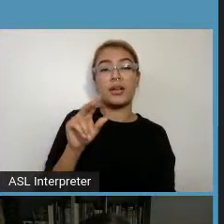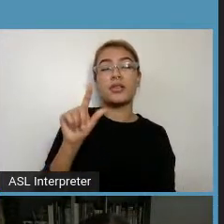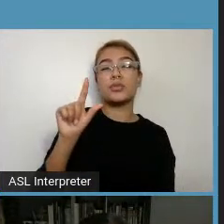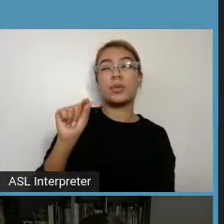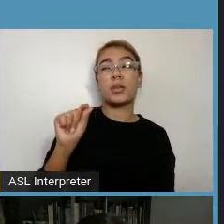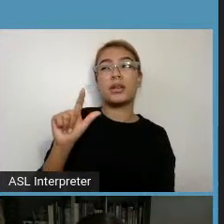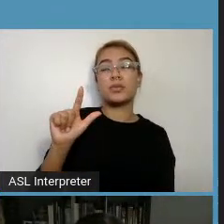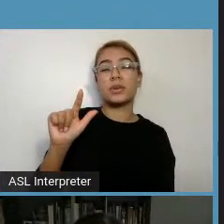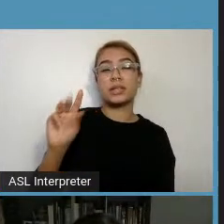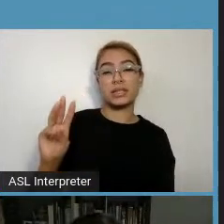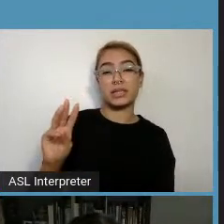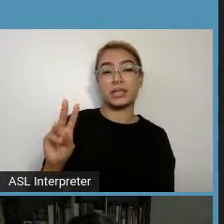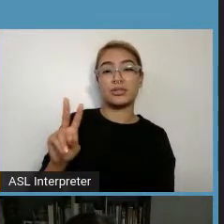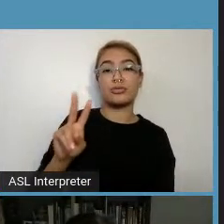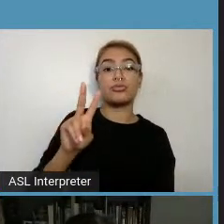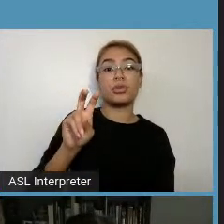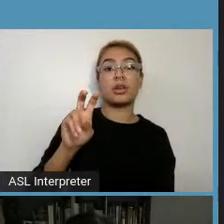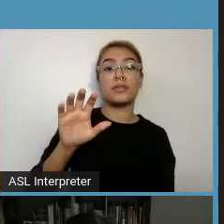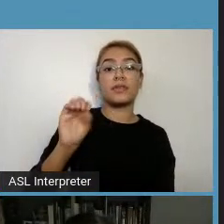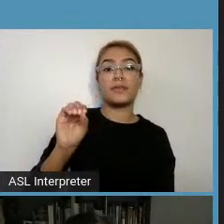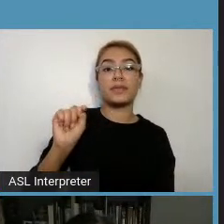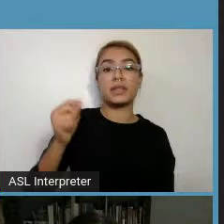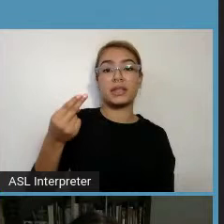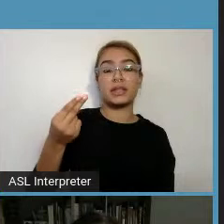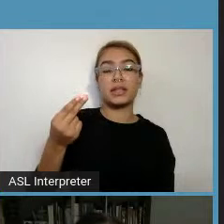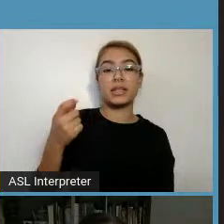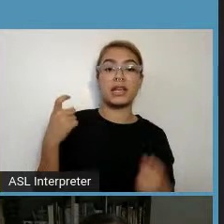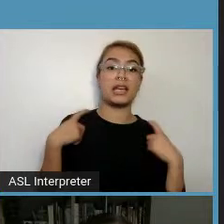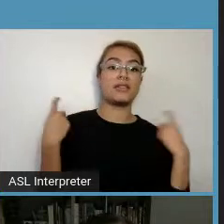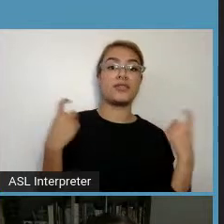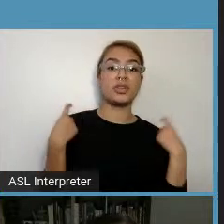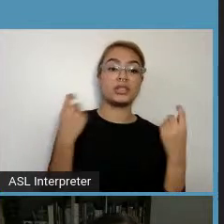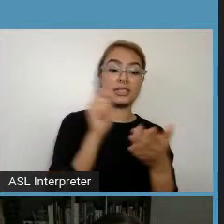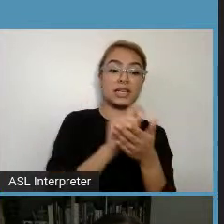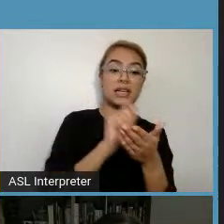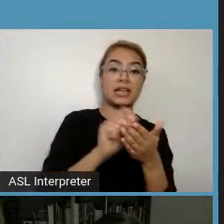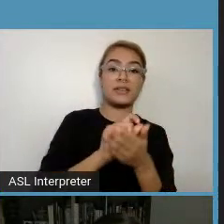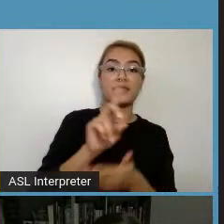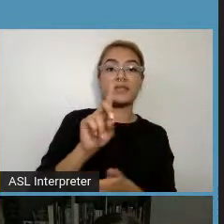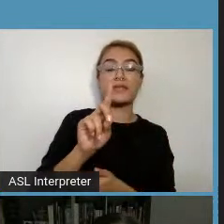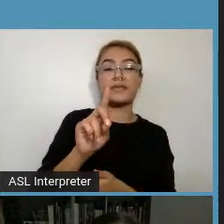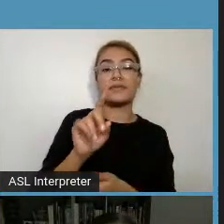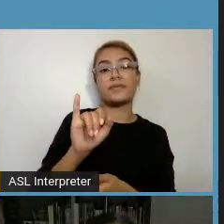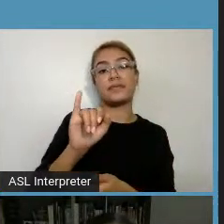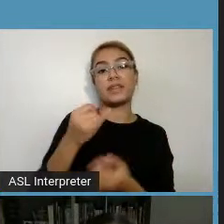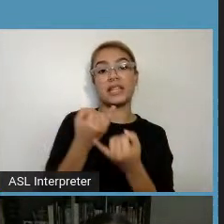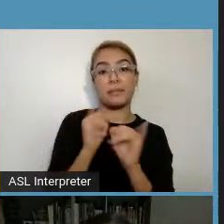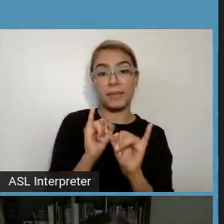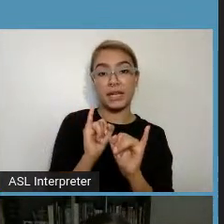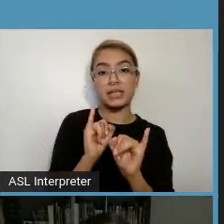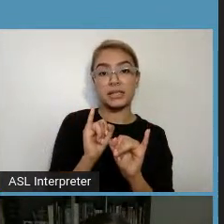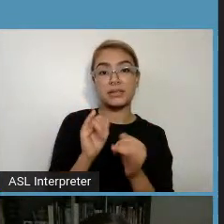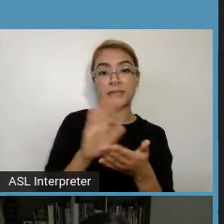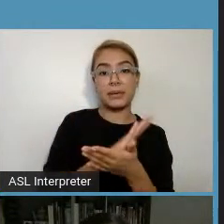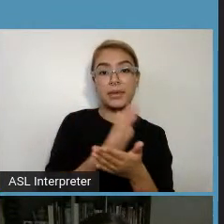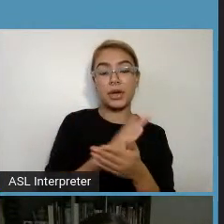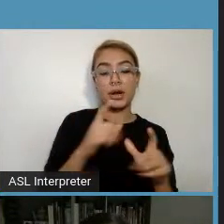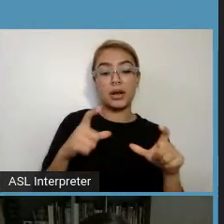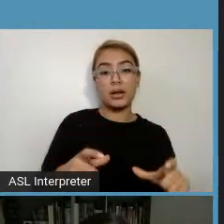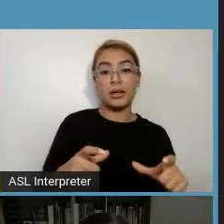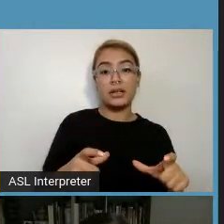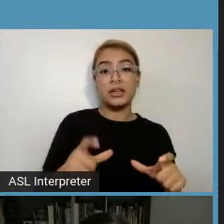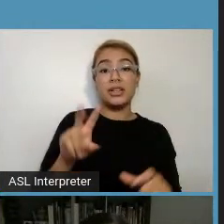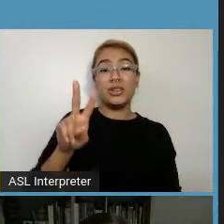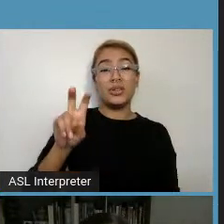the 250th anniversary of the signing of the Declaration of Independence. It's also 250 years that Dominguez